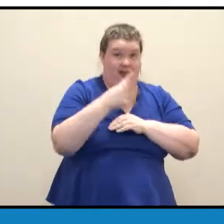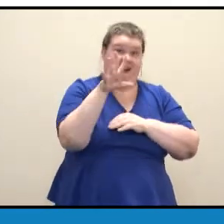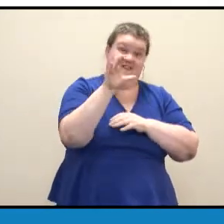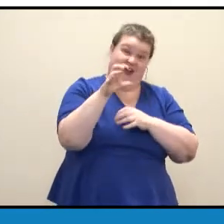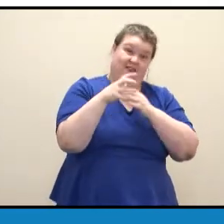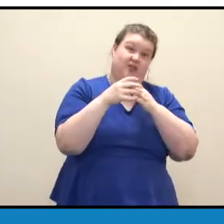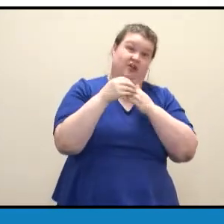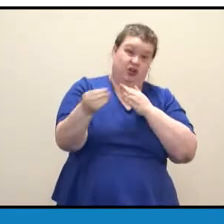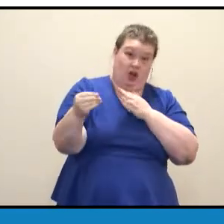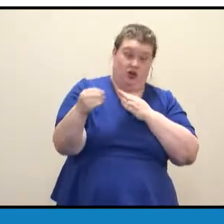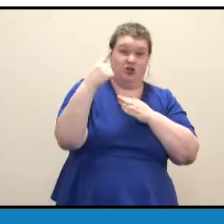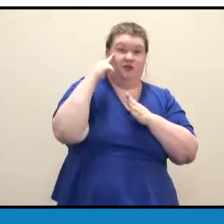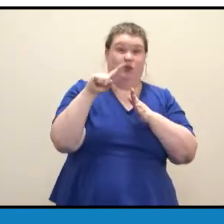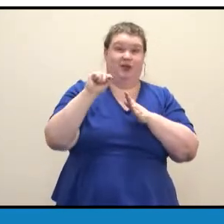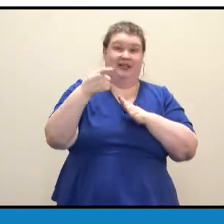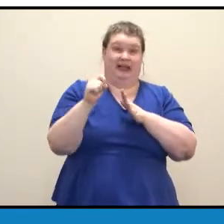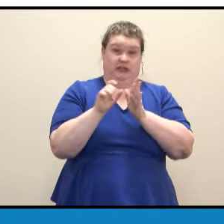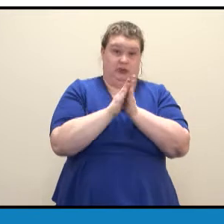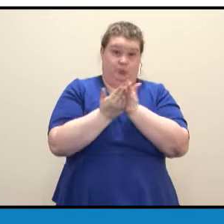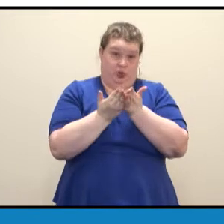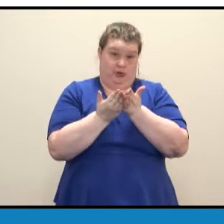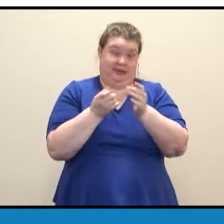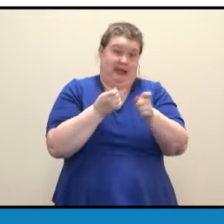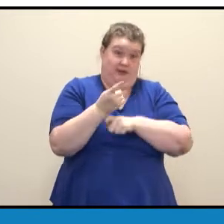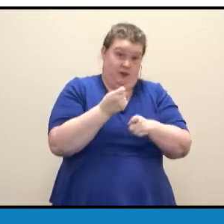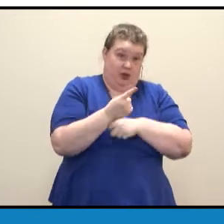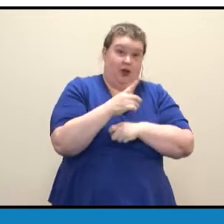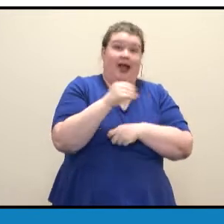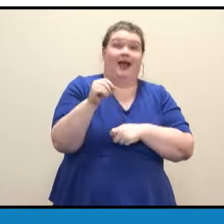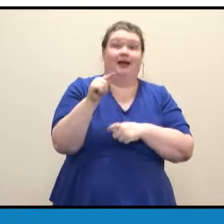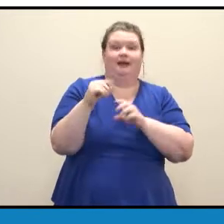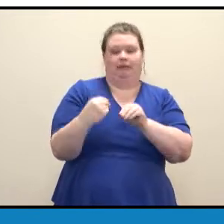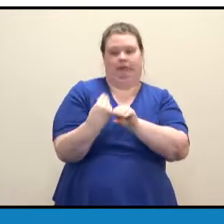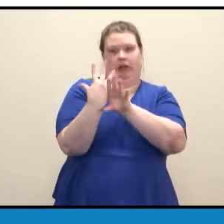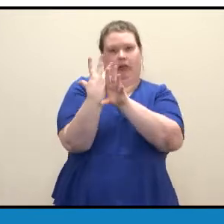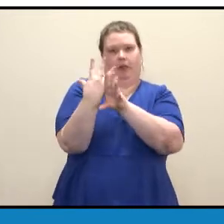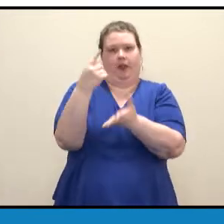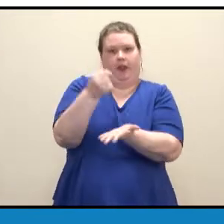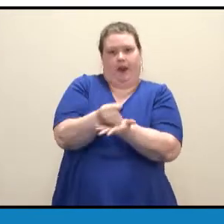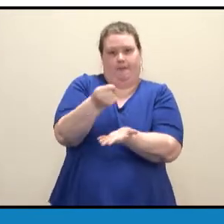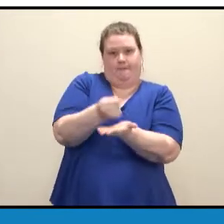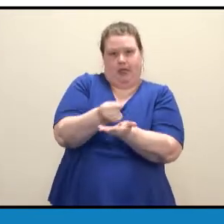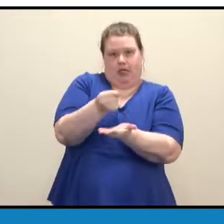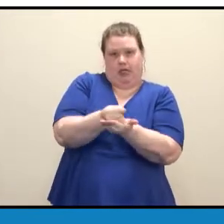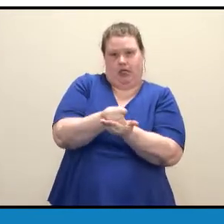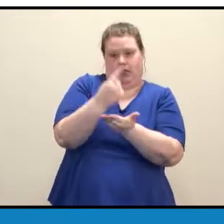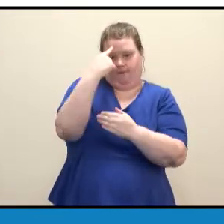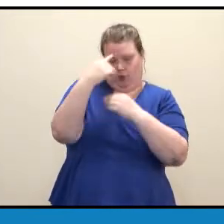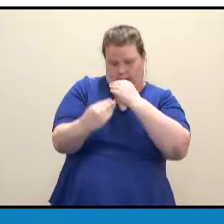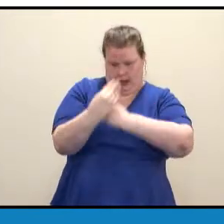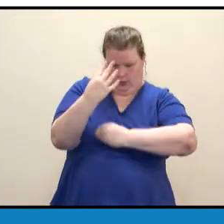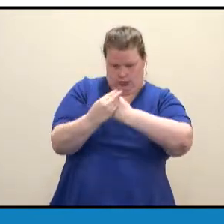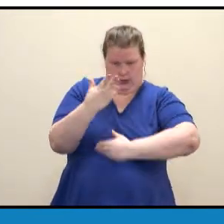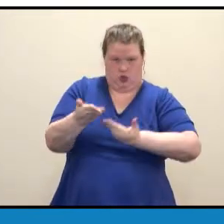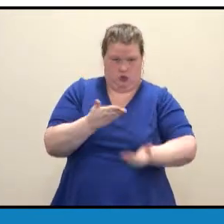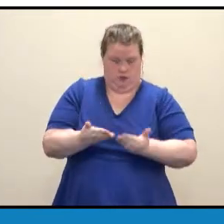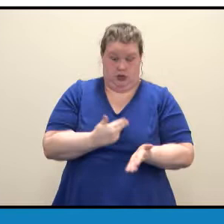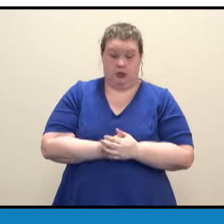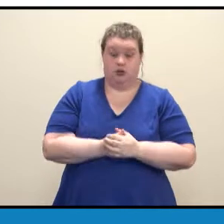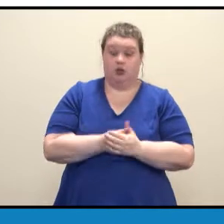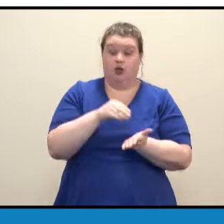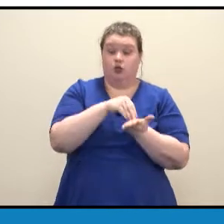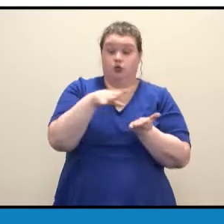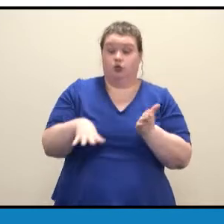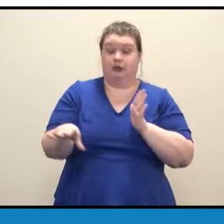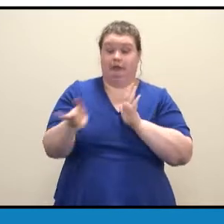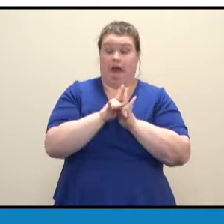years of textbook credits, and access to teletherapy services to connect students to professional counseling. The following high school students were